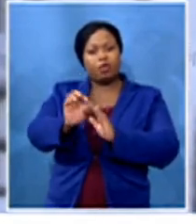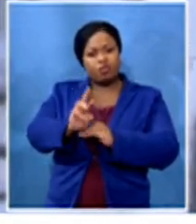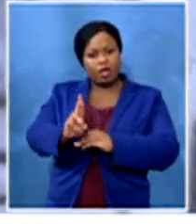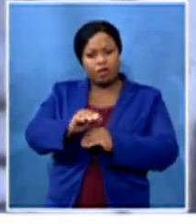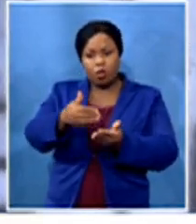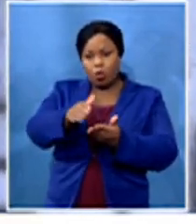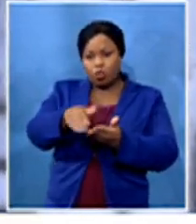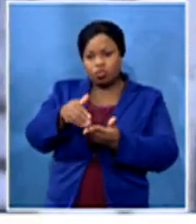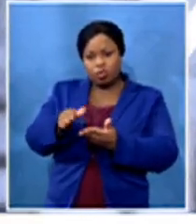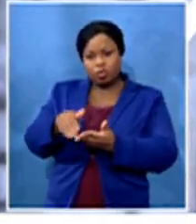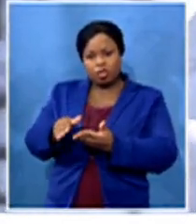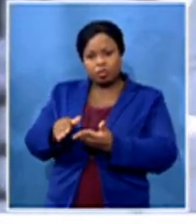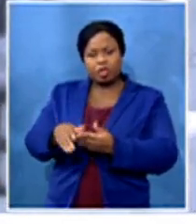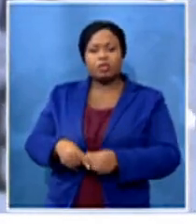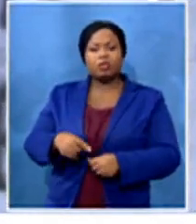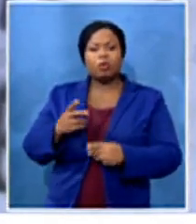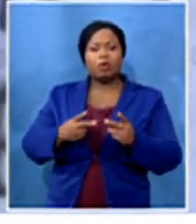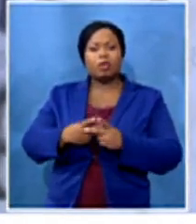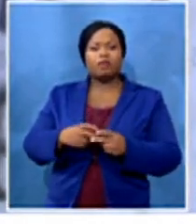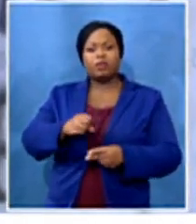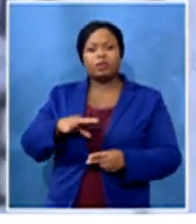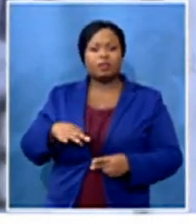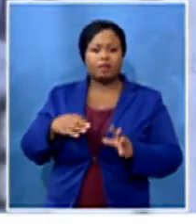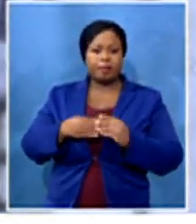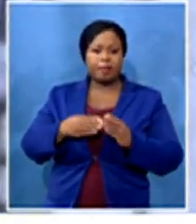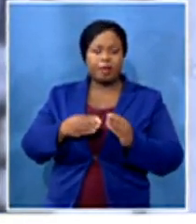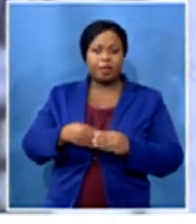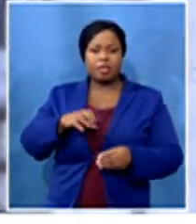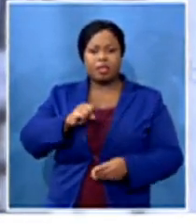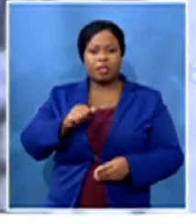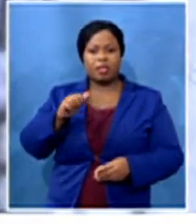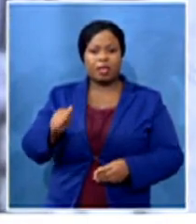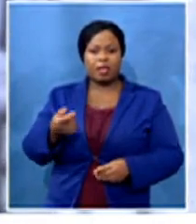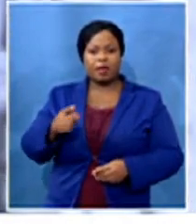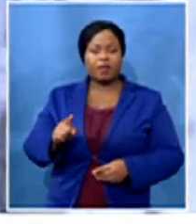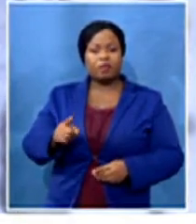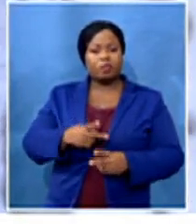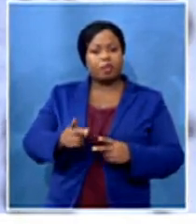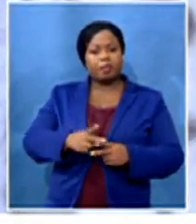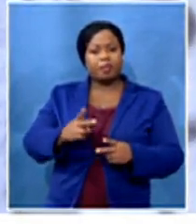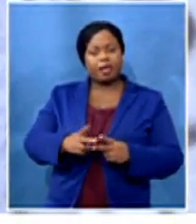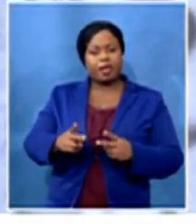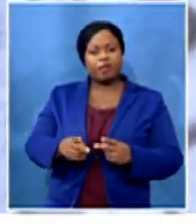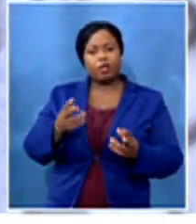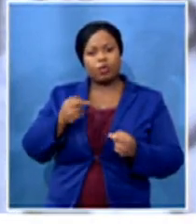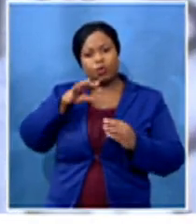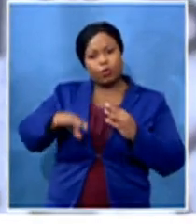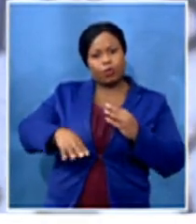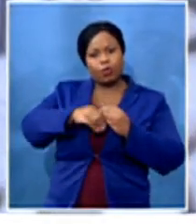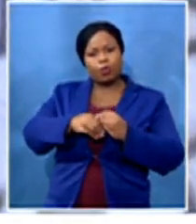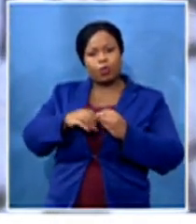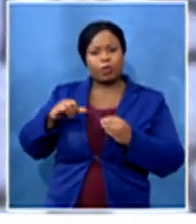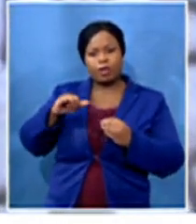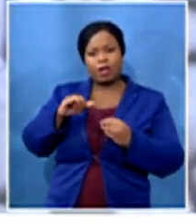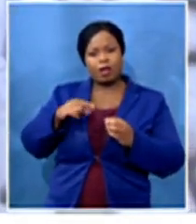retrench access staff members at SAA in preparation for the new SAA. And